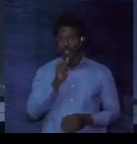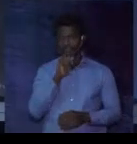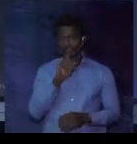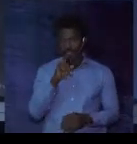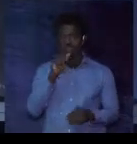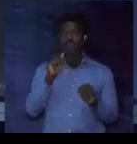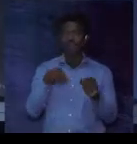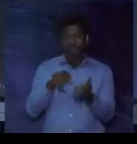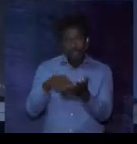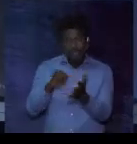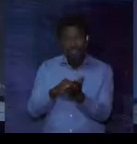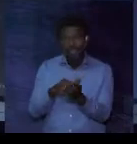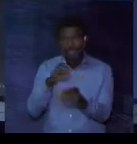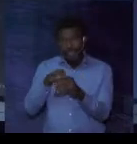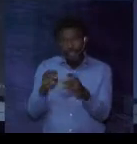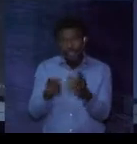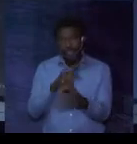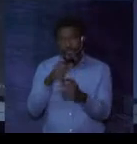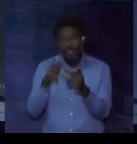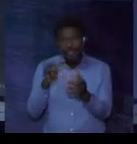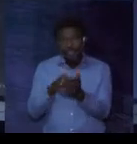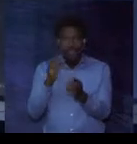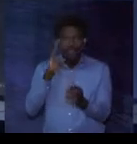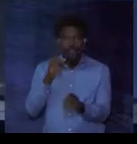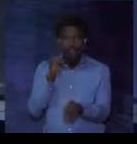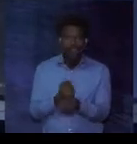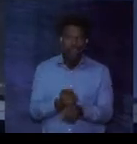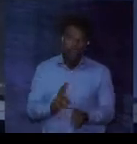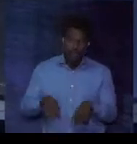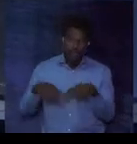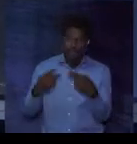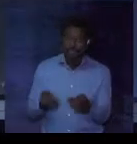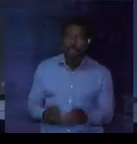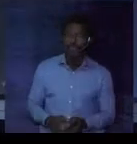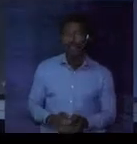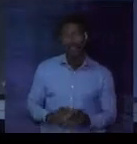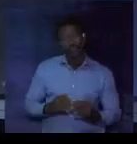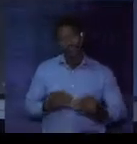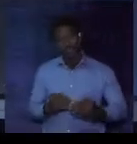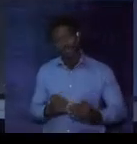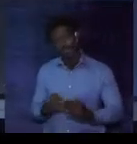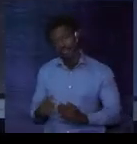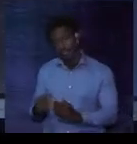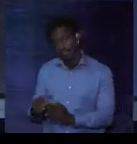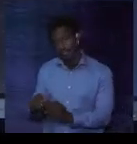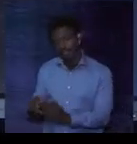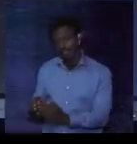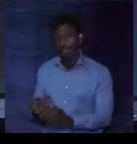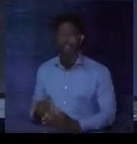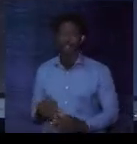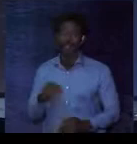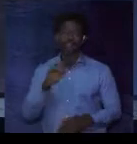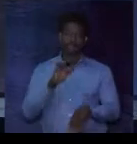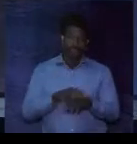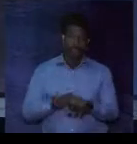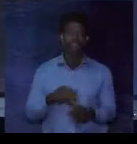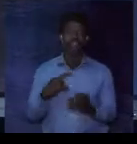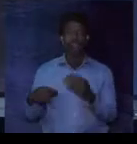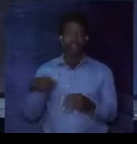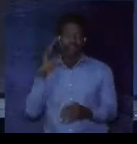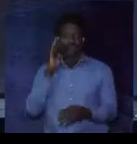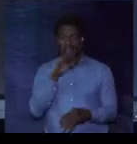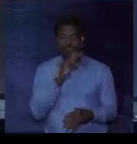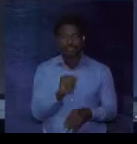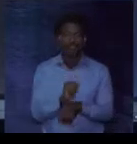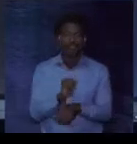5,649. And that is it. I'm sure you could read this in the first place. It's just going to provide a guideline on what we're going to be working with in